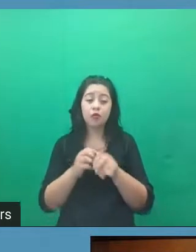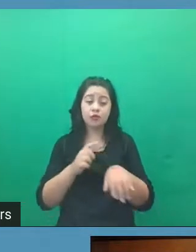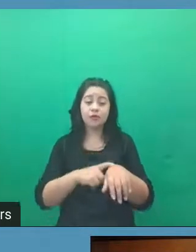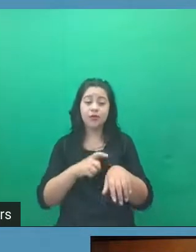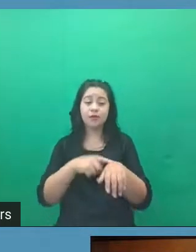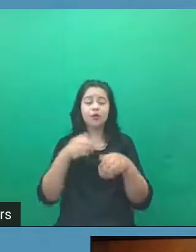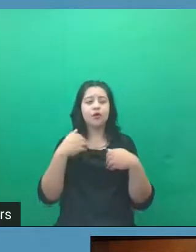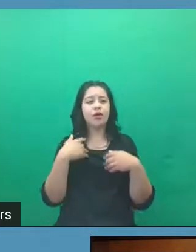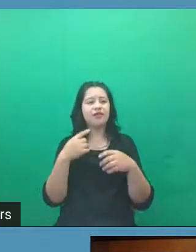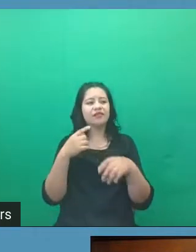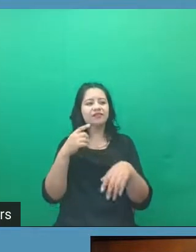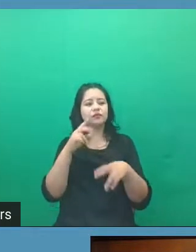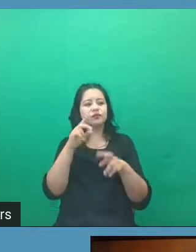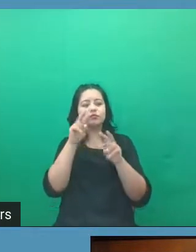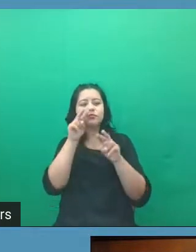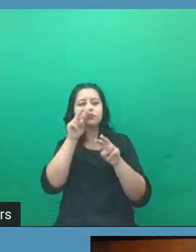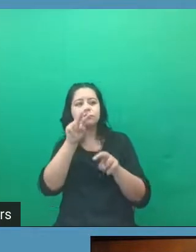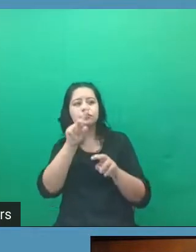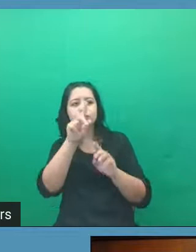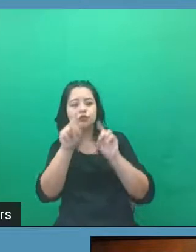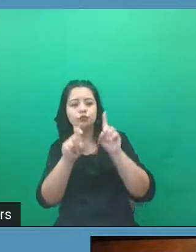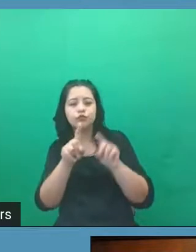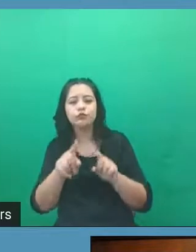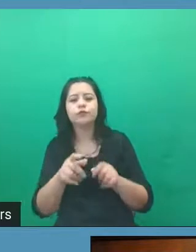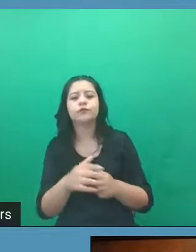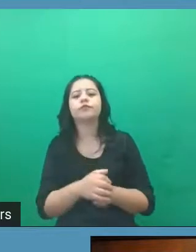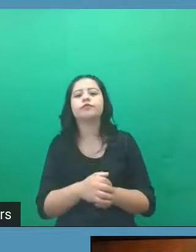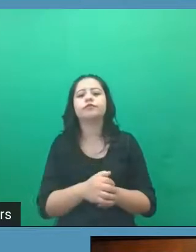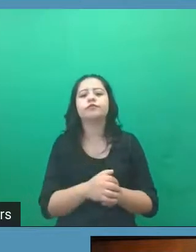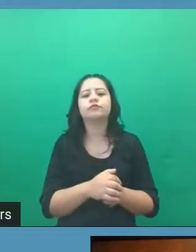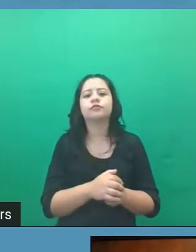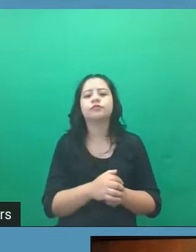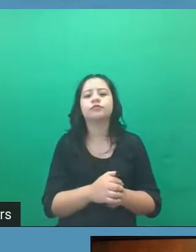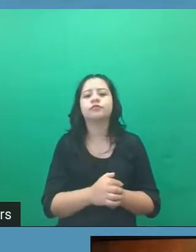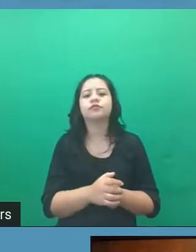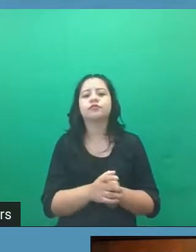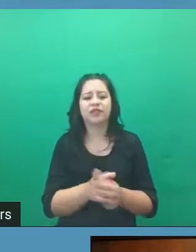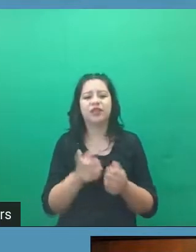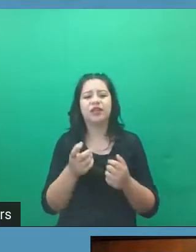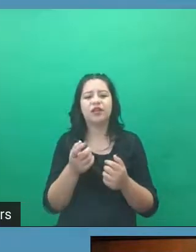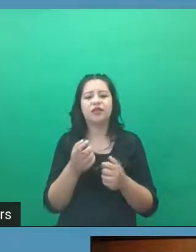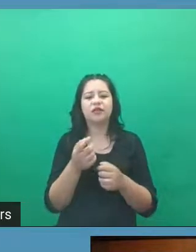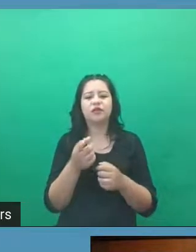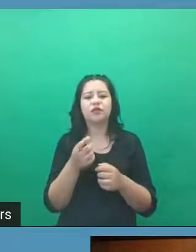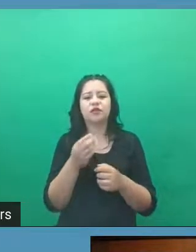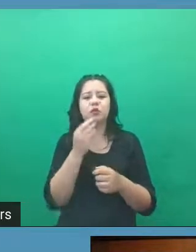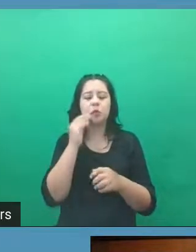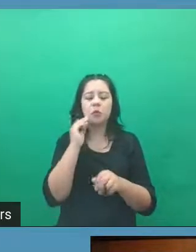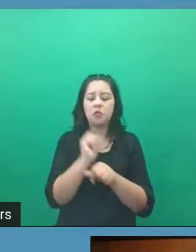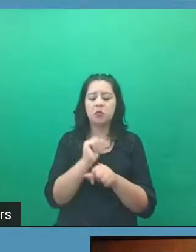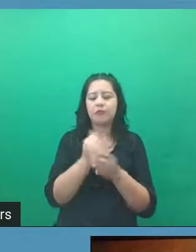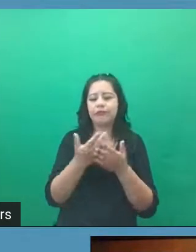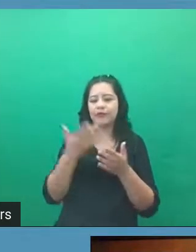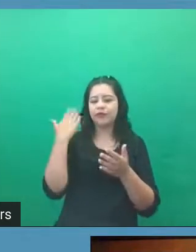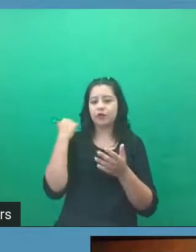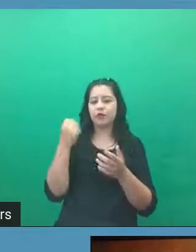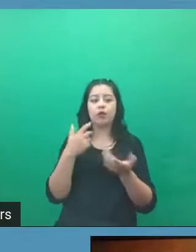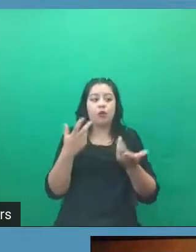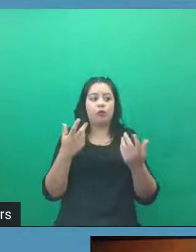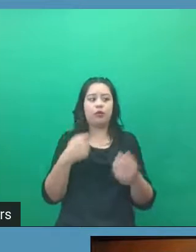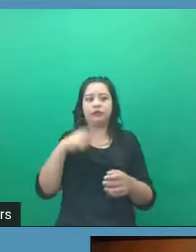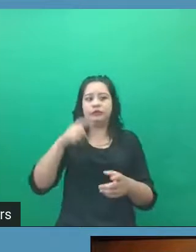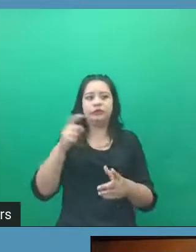at the questions that are going to happen in that space and what's, then you're kind of doing your homework in advance and not being like, oh, well, I guess I need to say